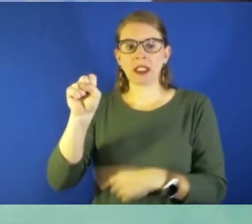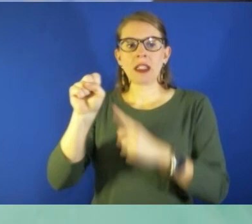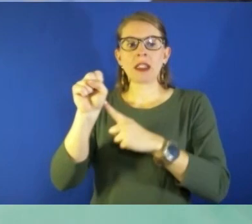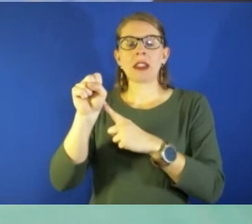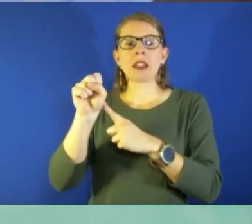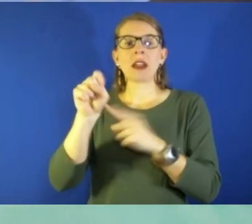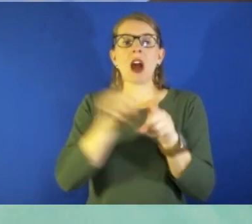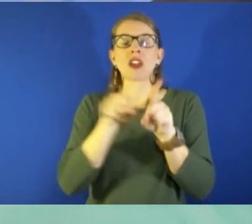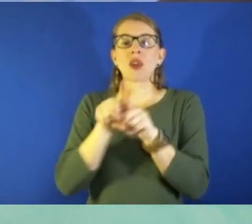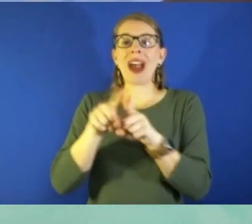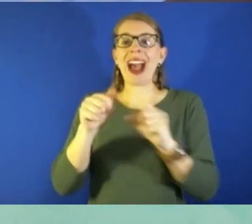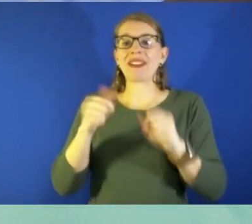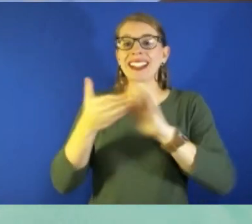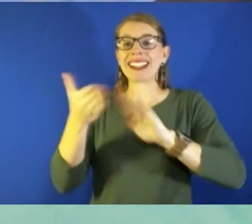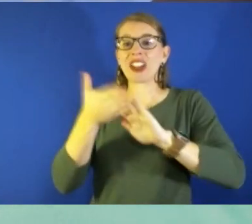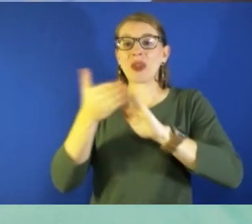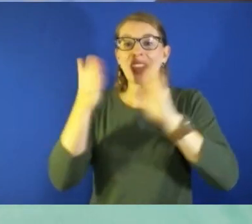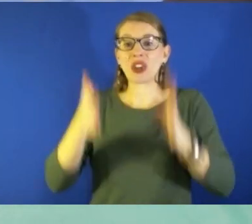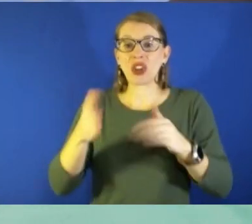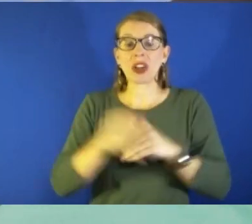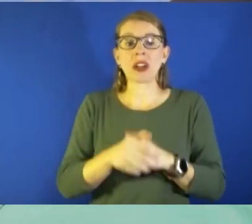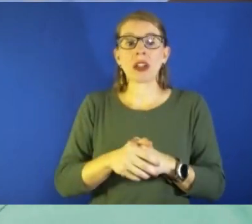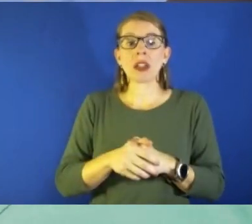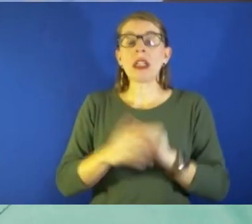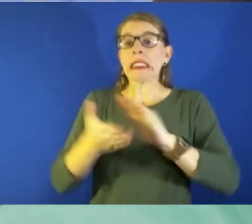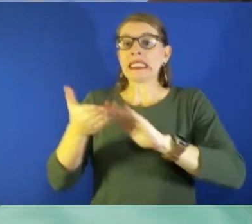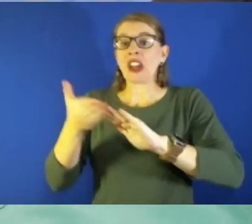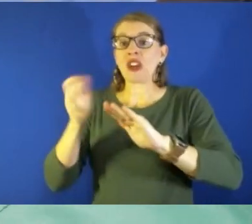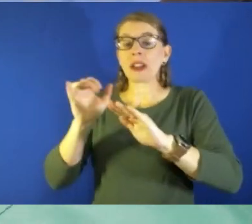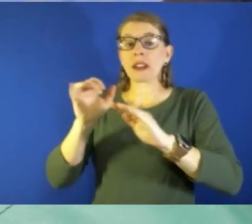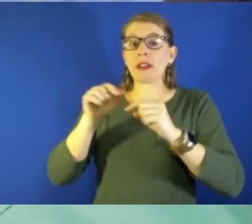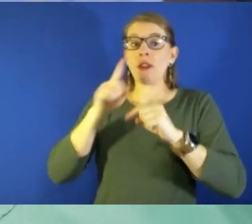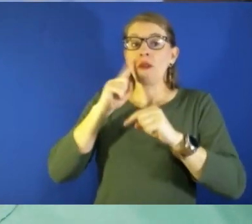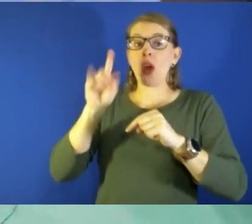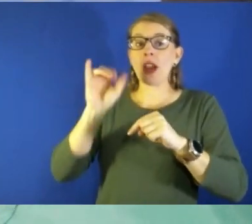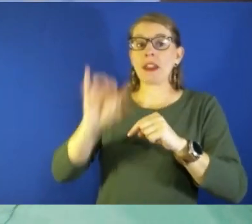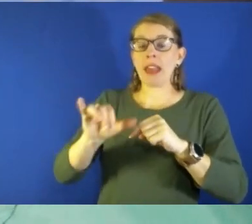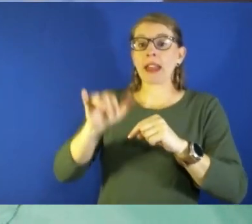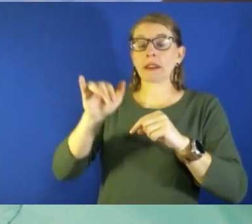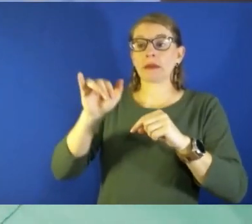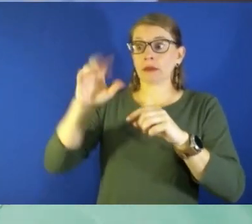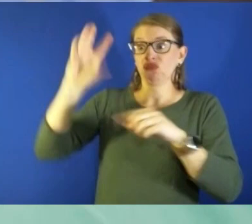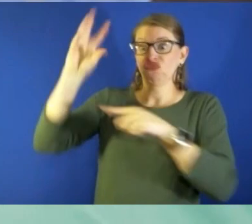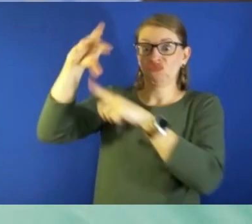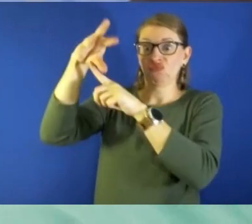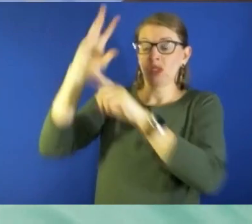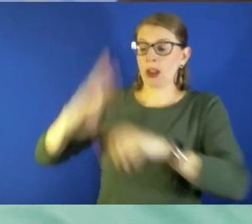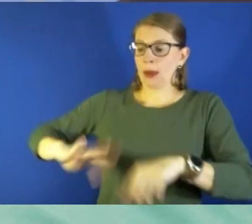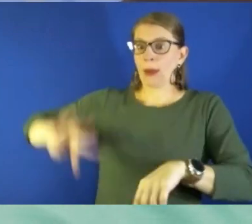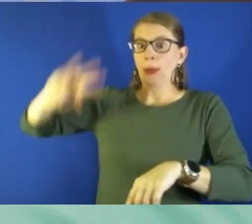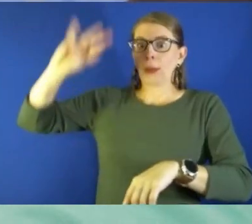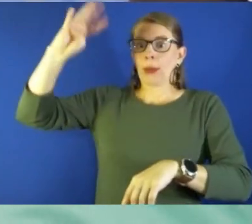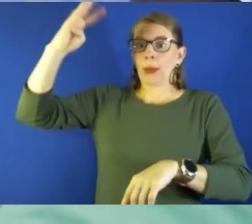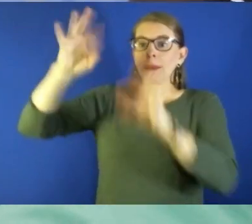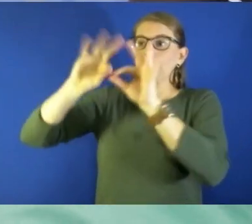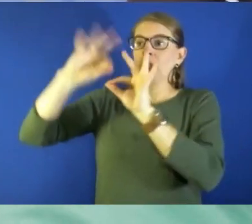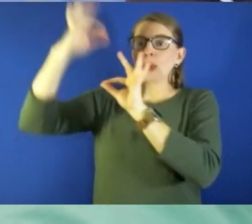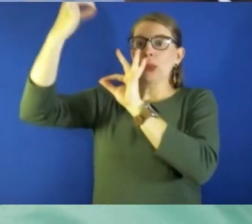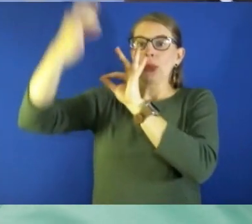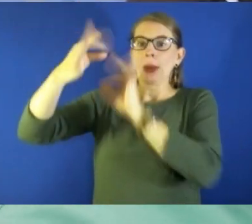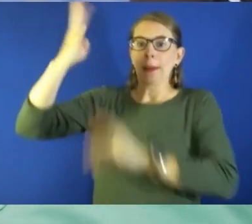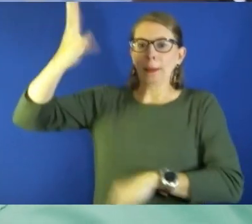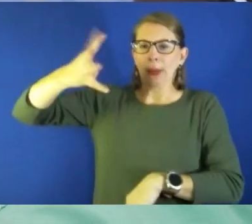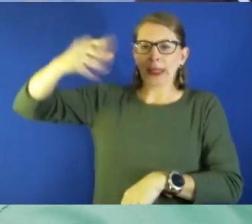accelerator. The electrons are accelerated by that linear accelerator. They travel down a drift tube, and at the end of the tip